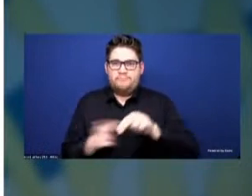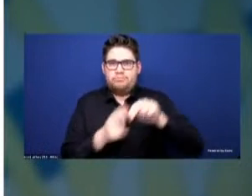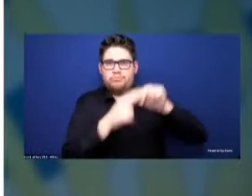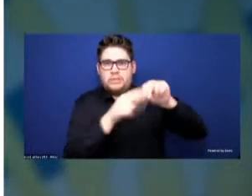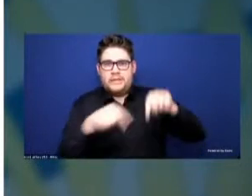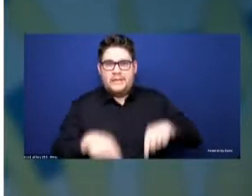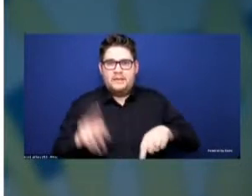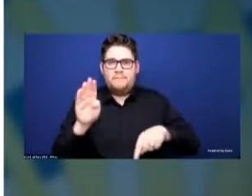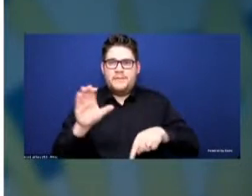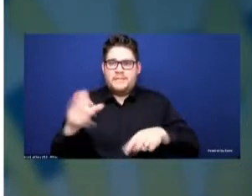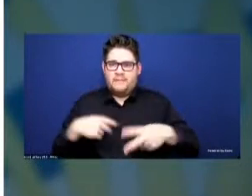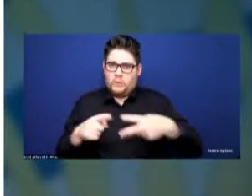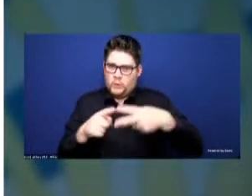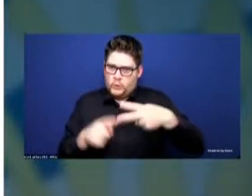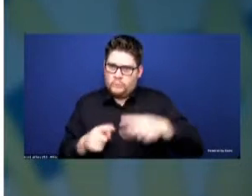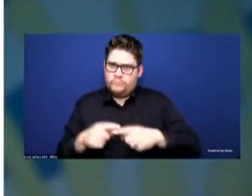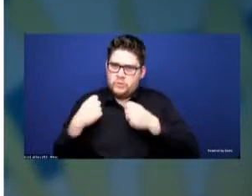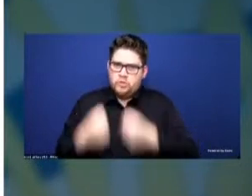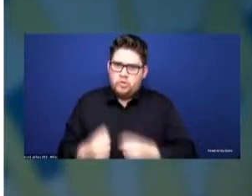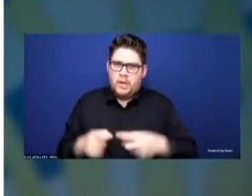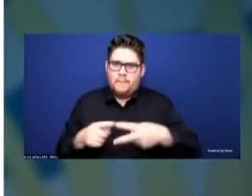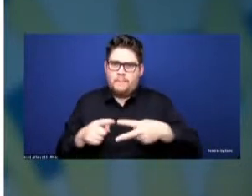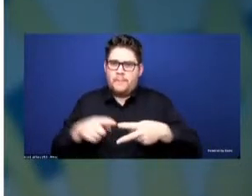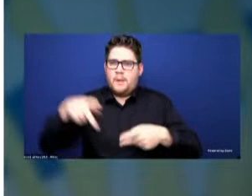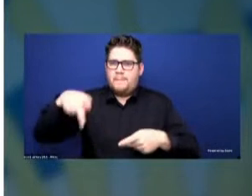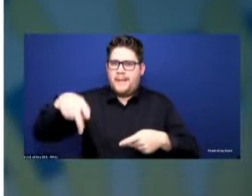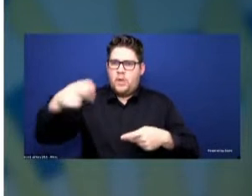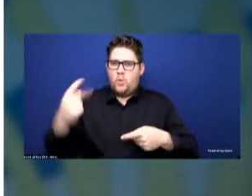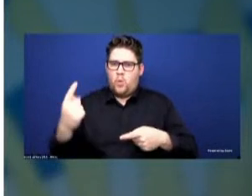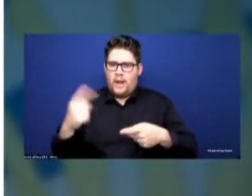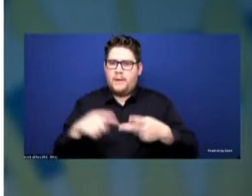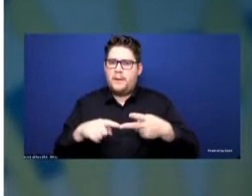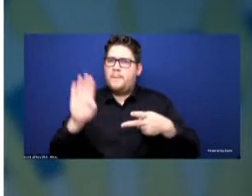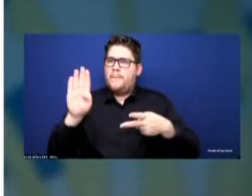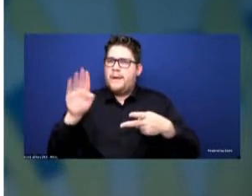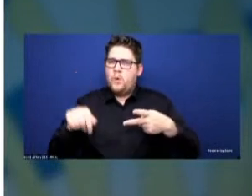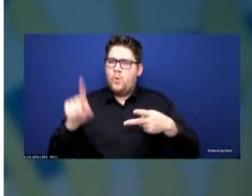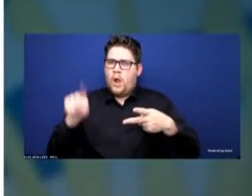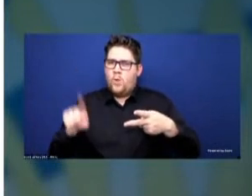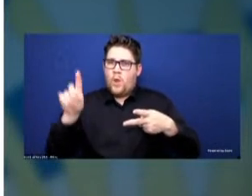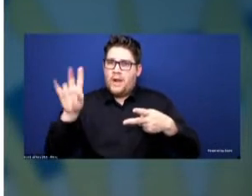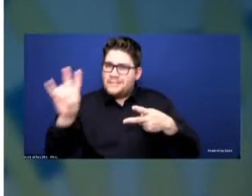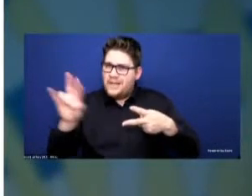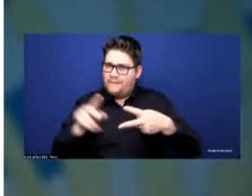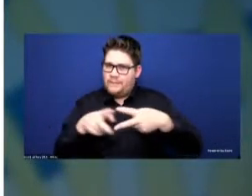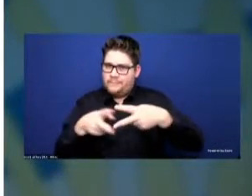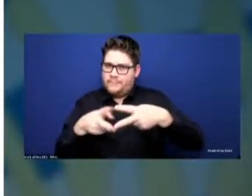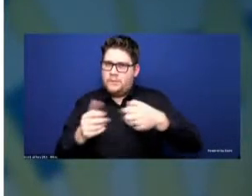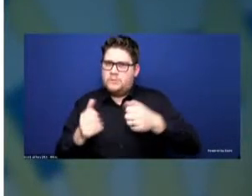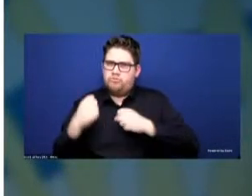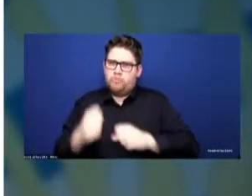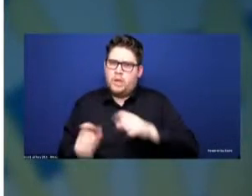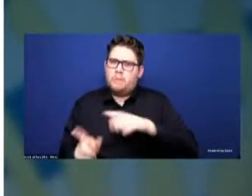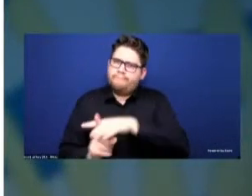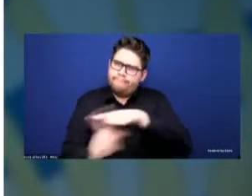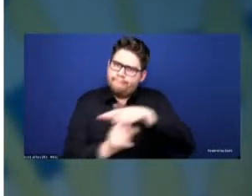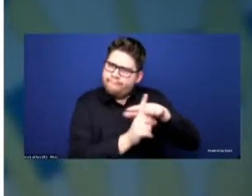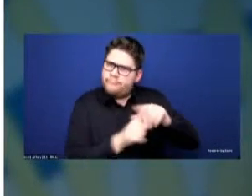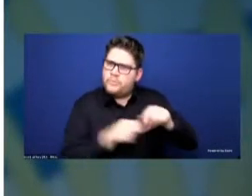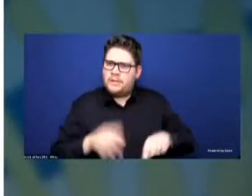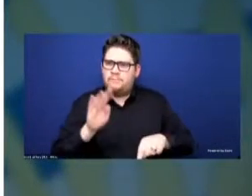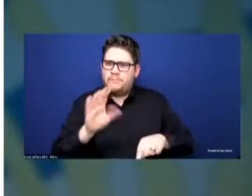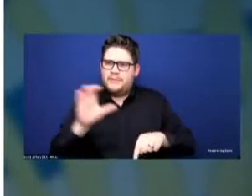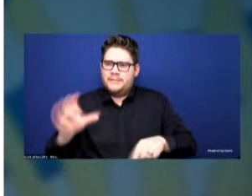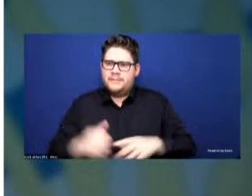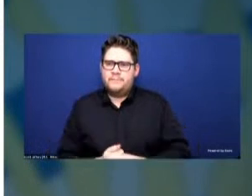predominating, but it's not equal in every part of the province. And this gives you an estimation of, though